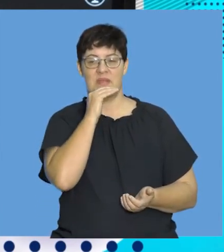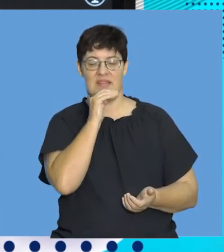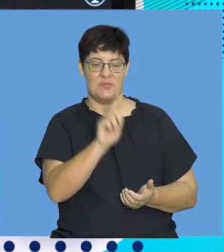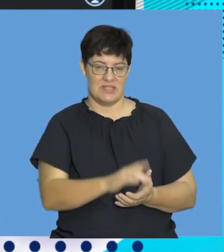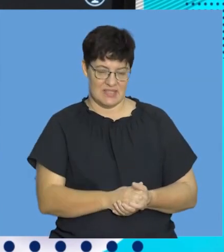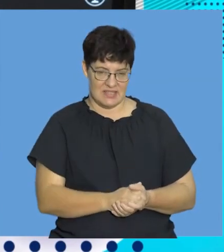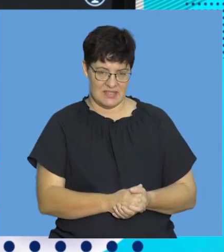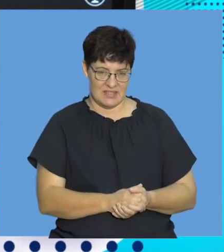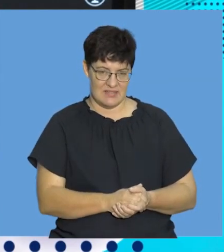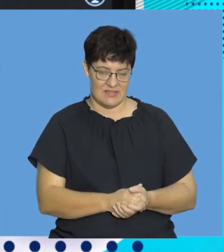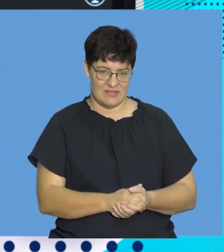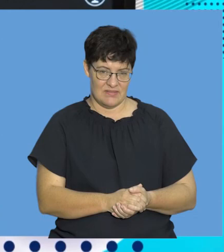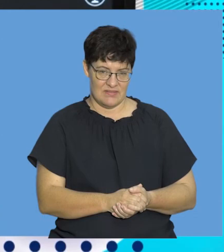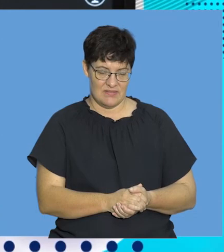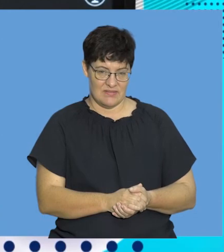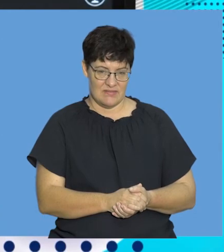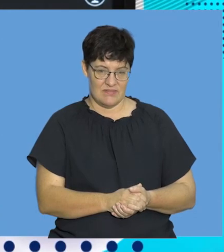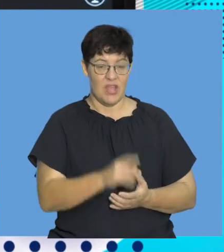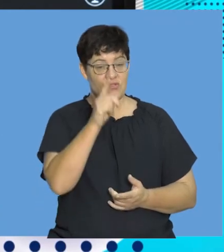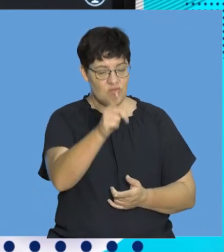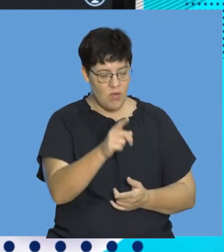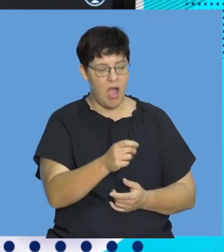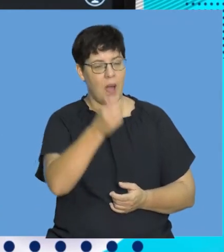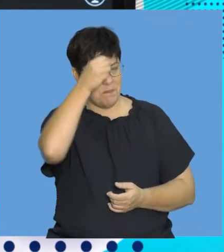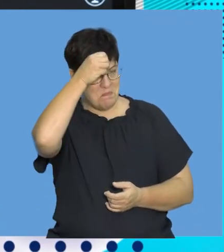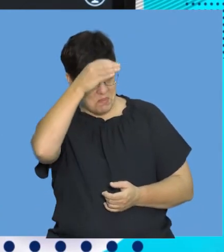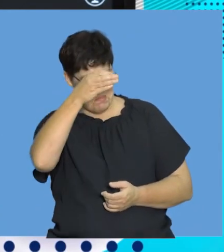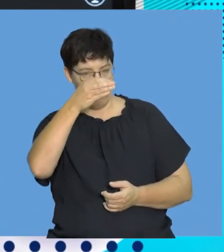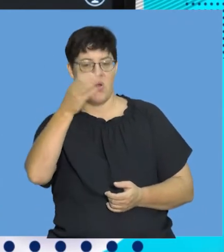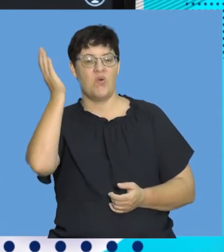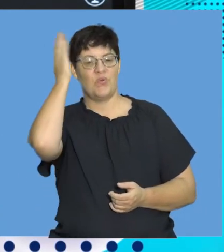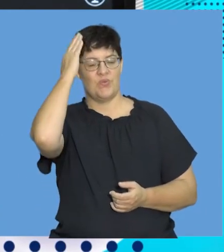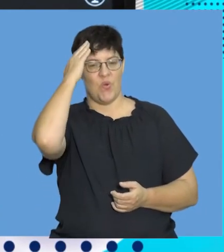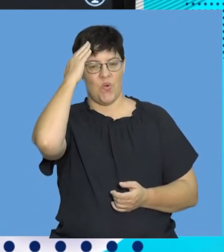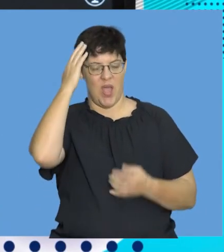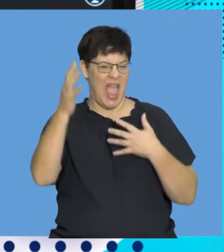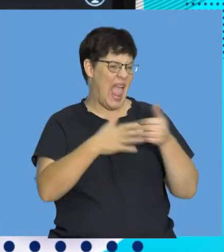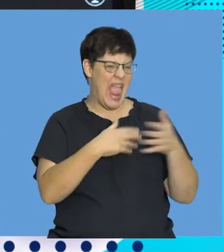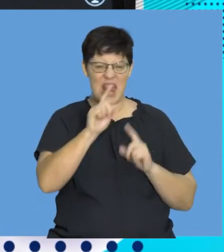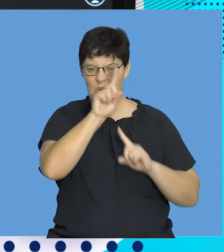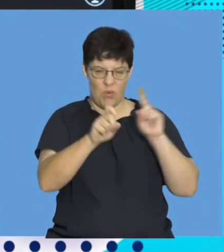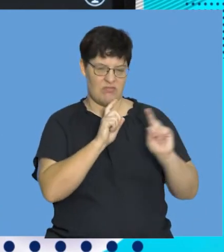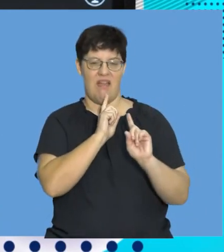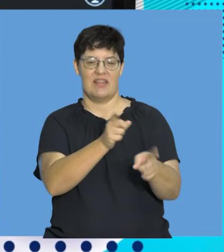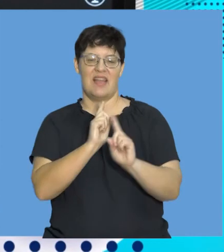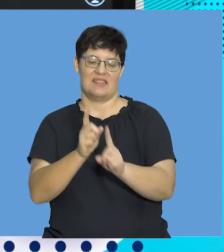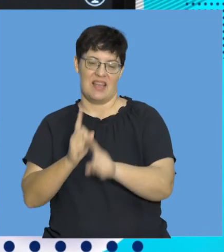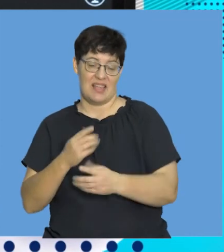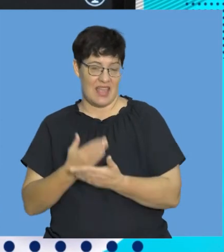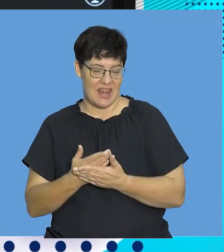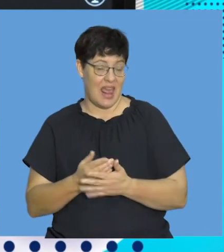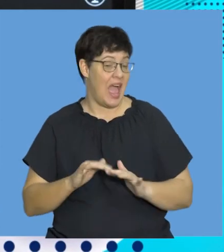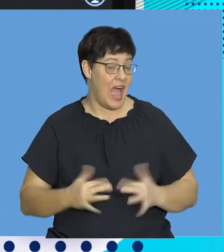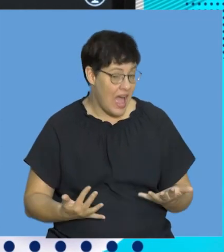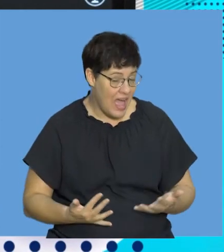that you should now be in a position to tackle any question on a debtors collection